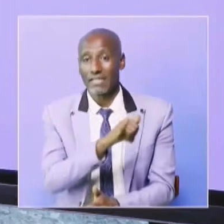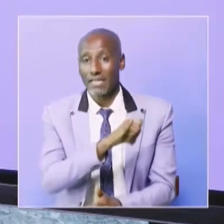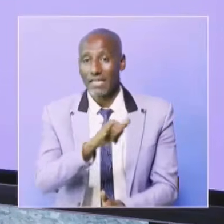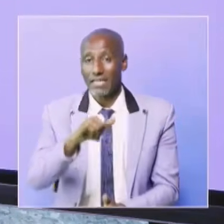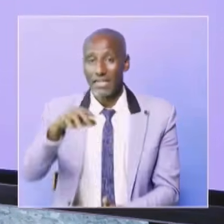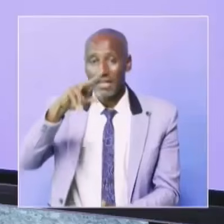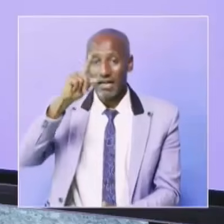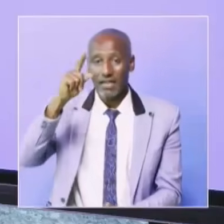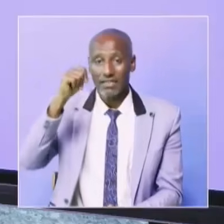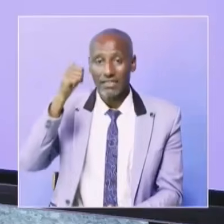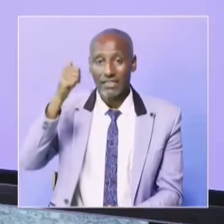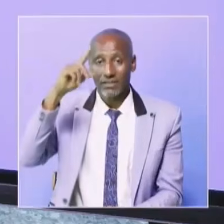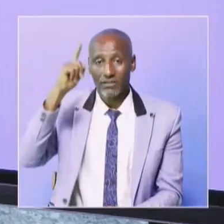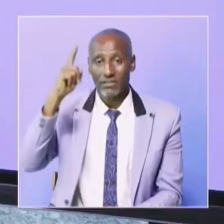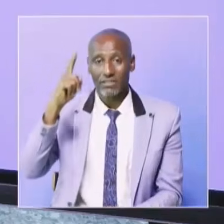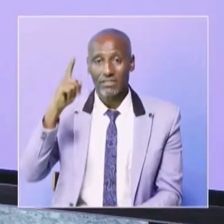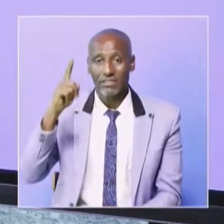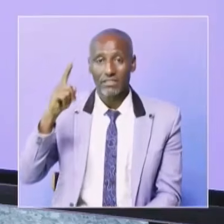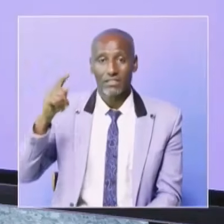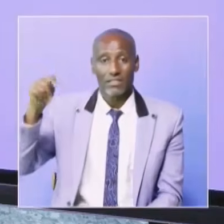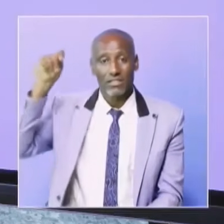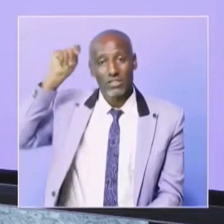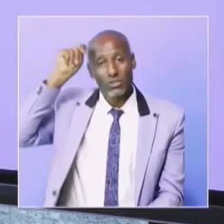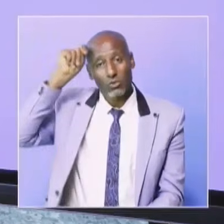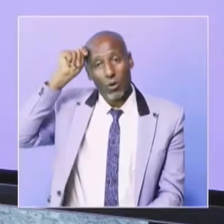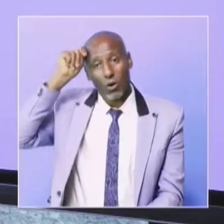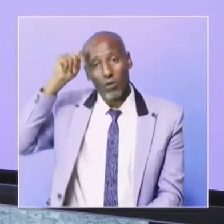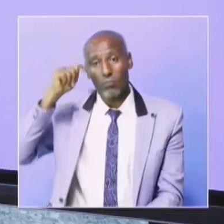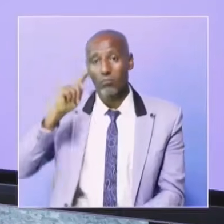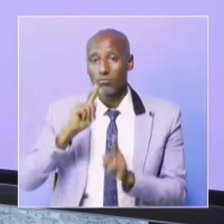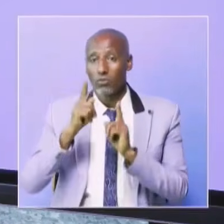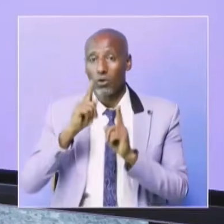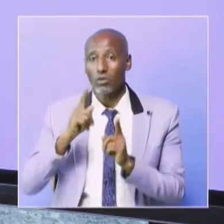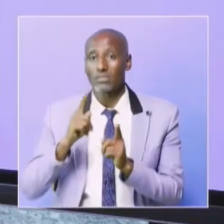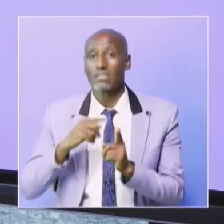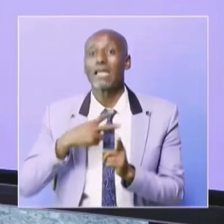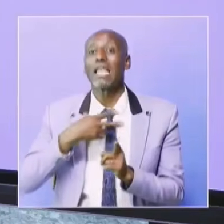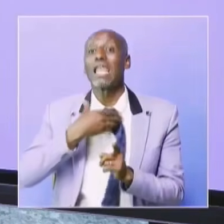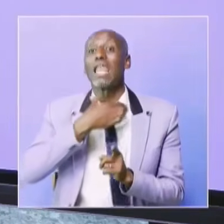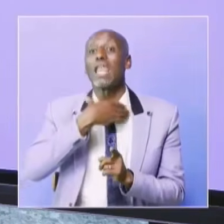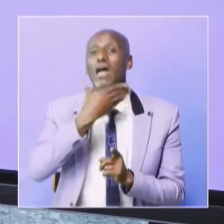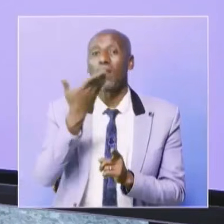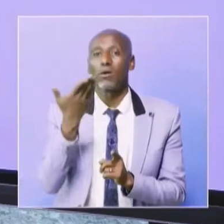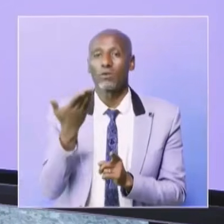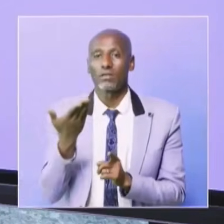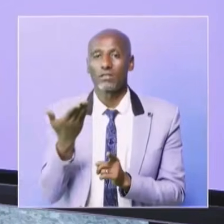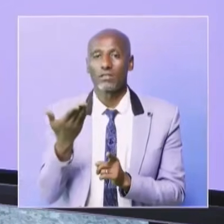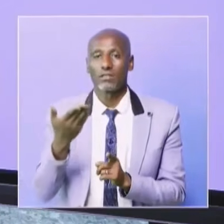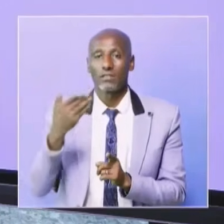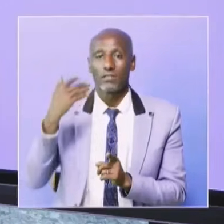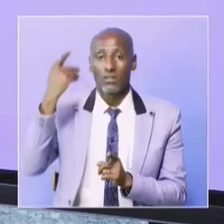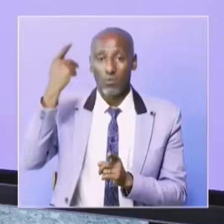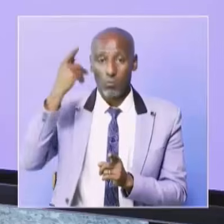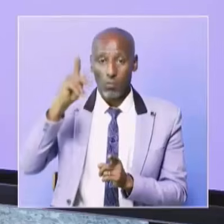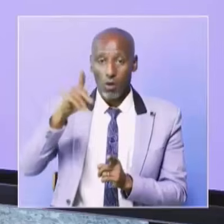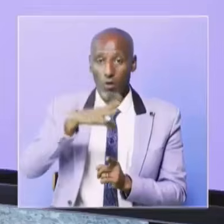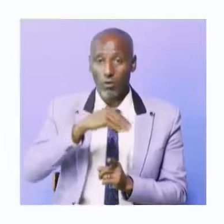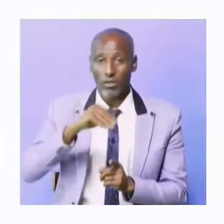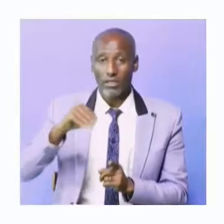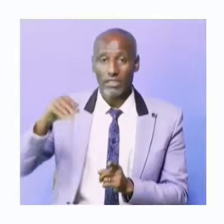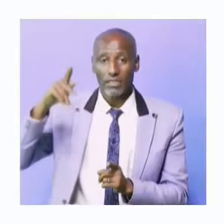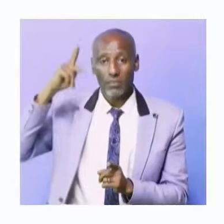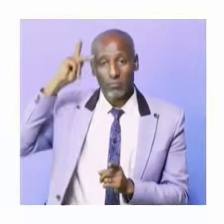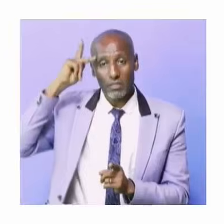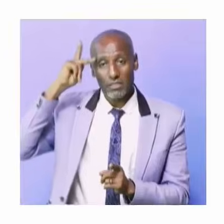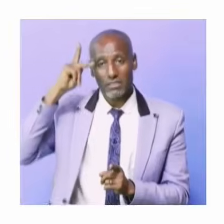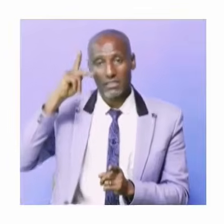question. Tom talks loud. Paul and Peter walk slowly. These